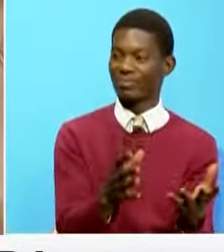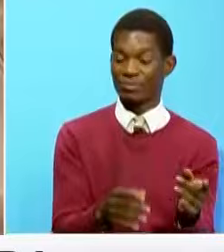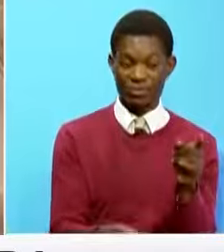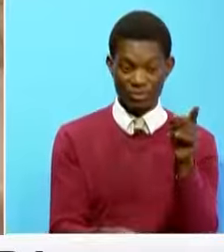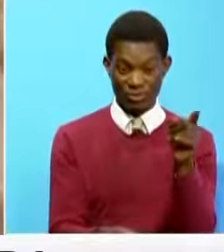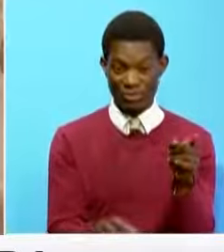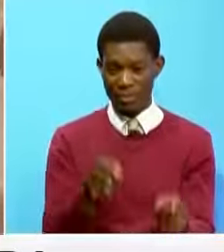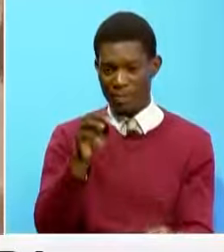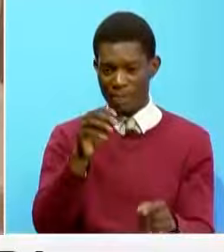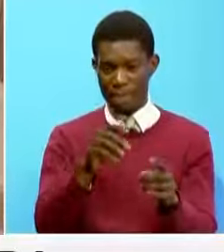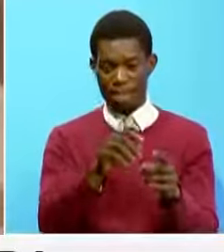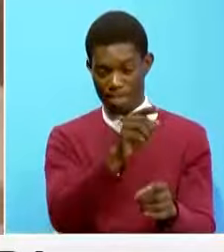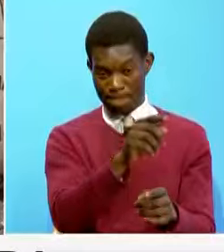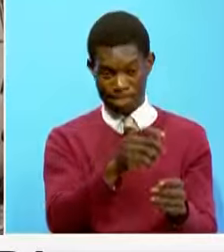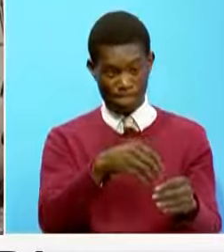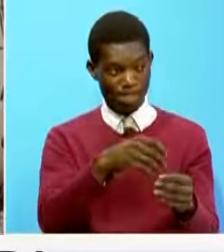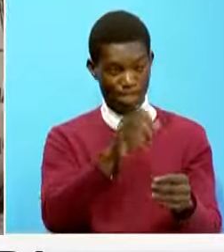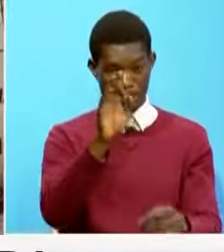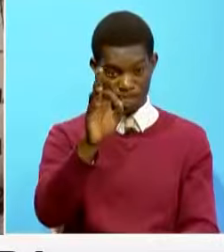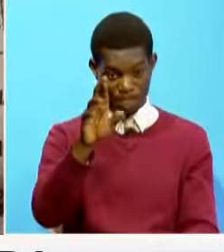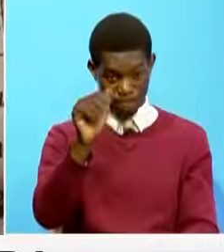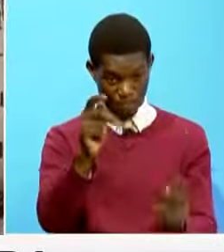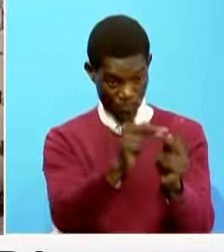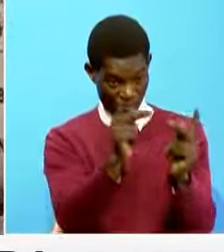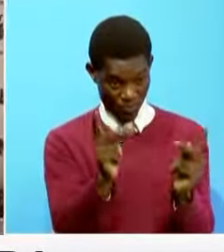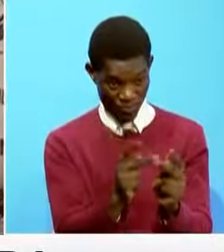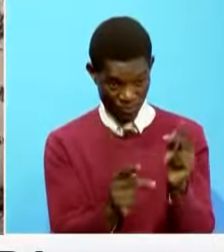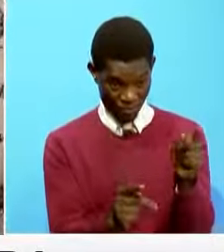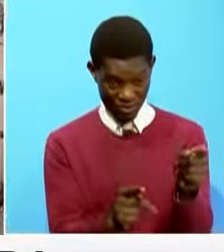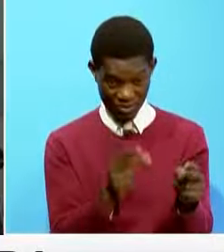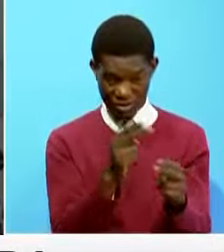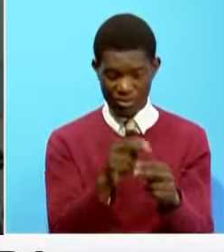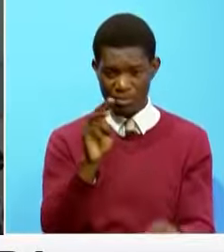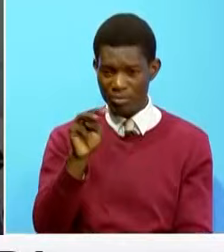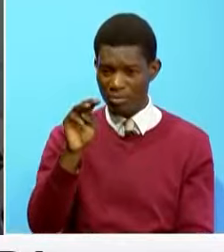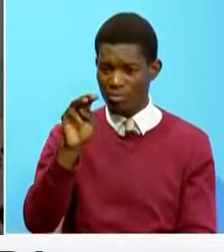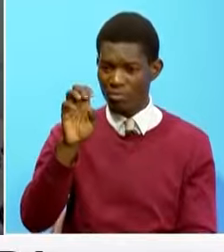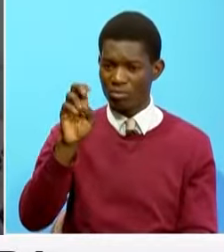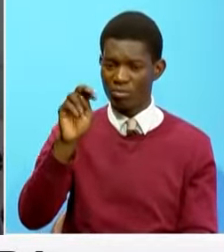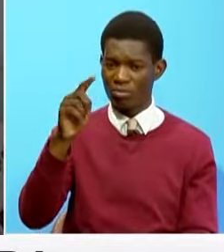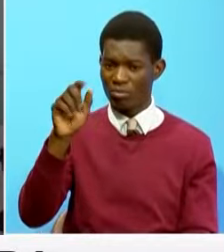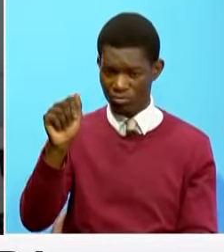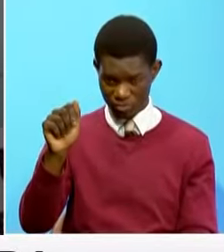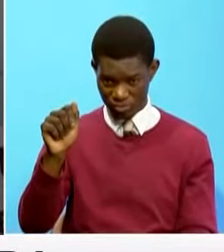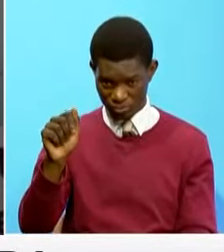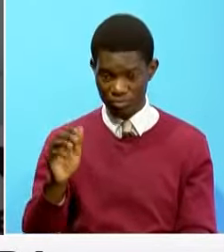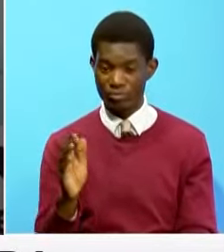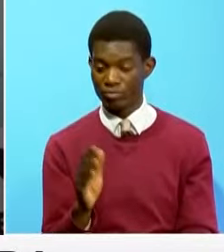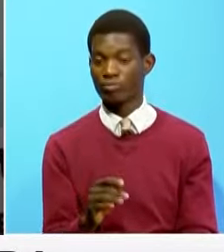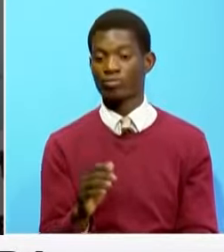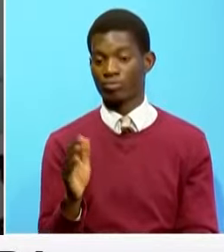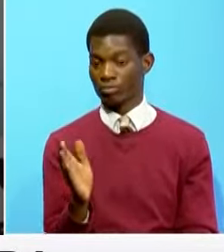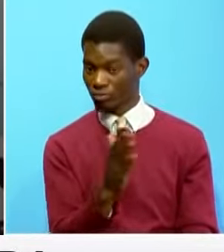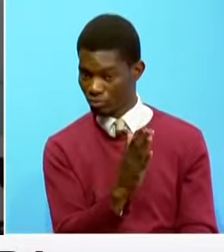38 depots that the Food Reserve Agency, FRA, has opened up in Luwingu. And Luwingu District Commissioner Chomba